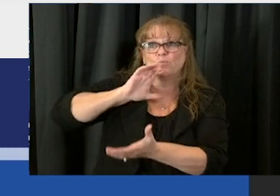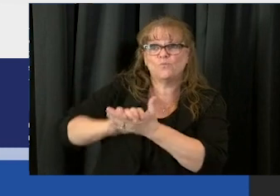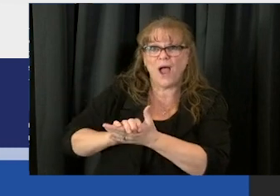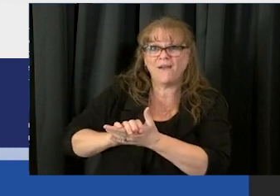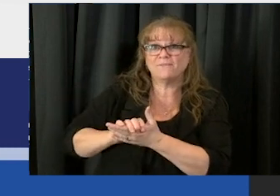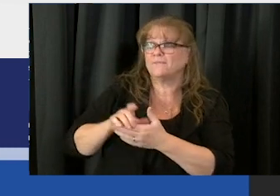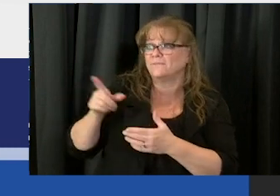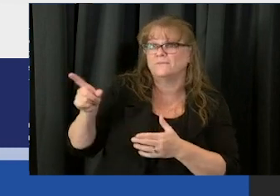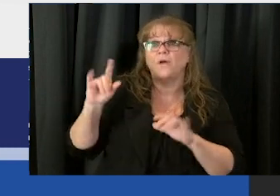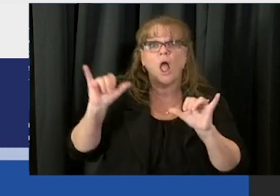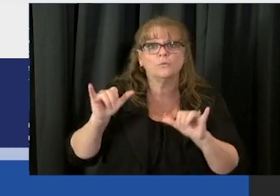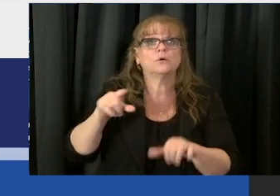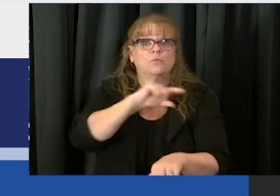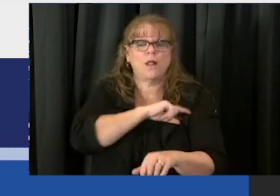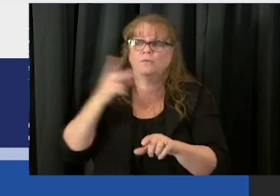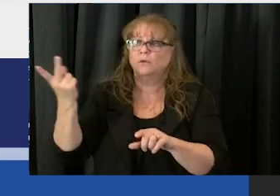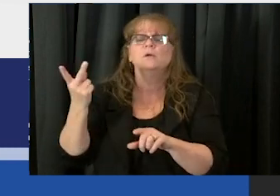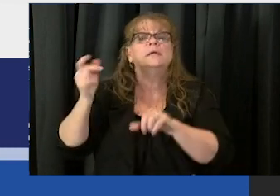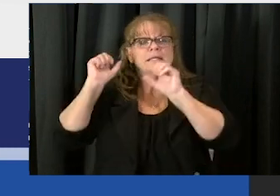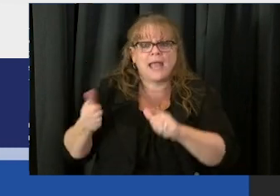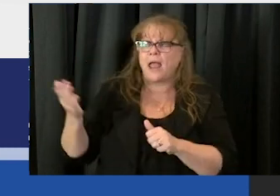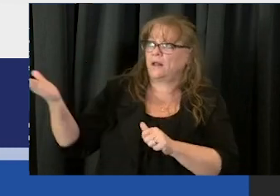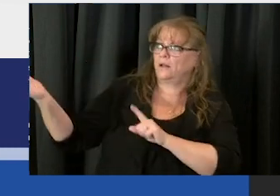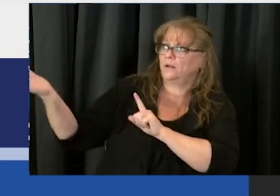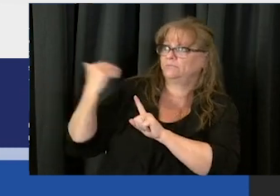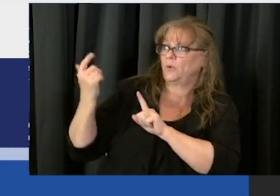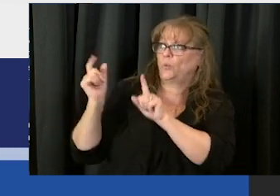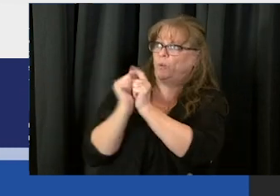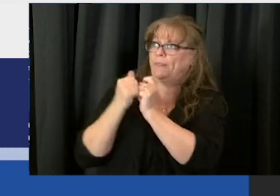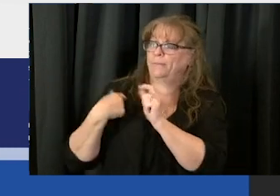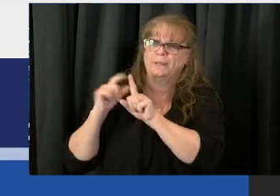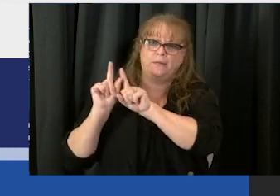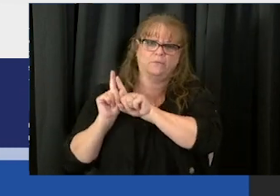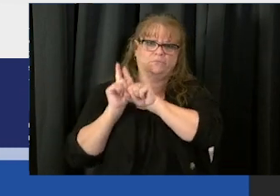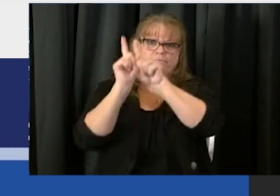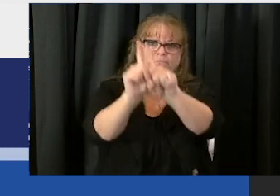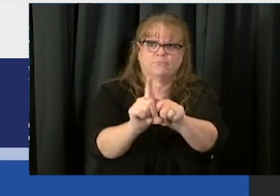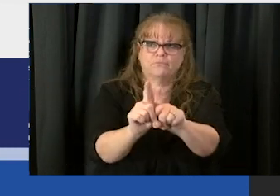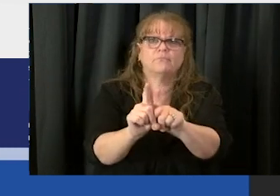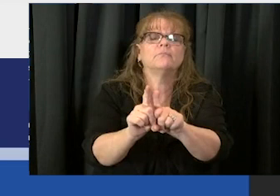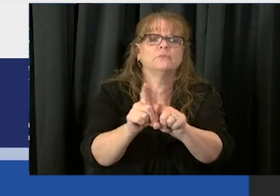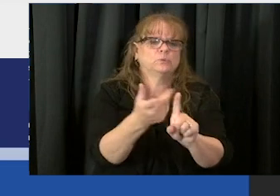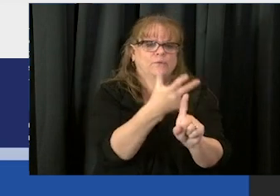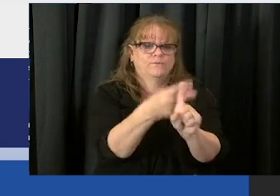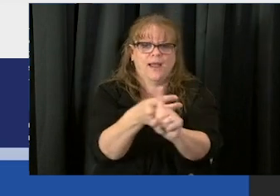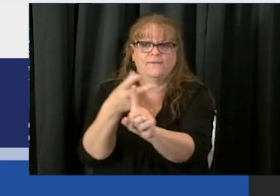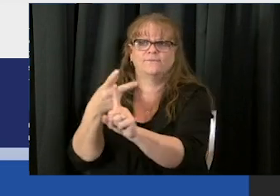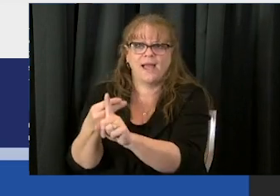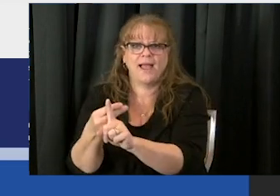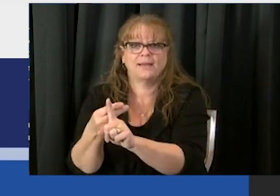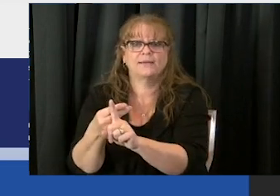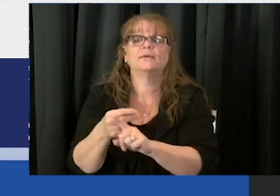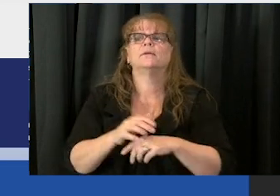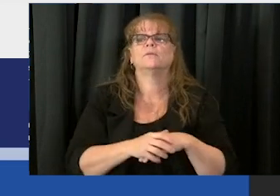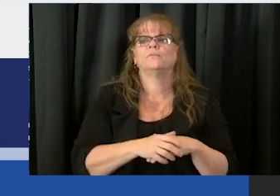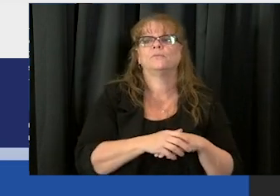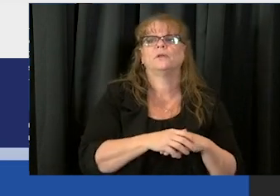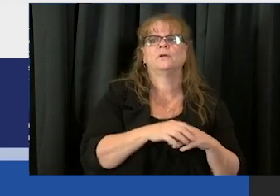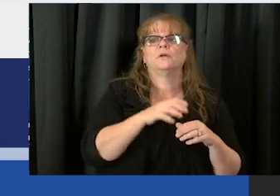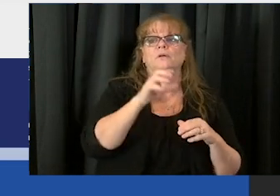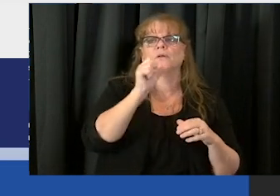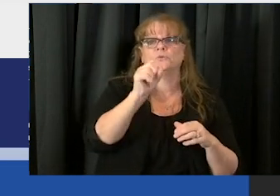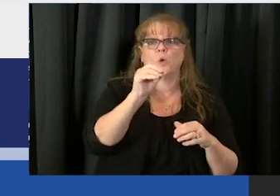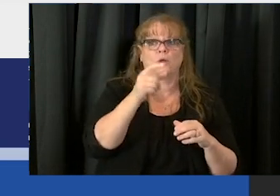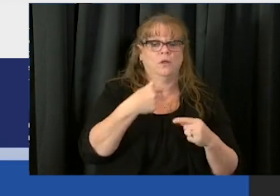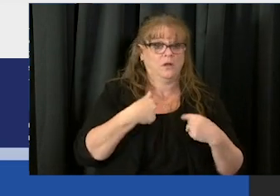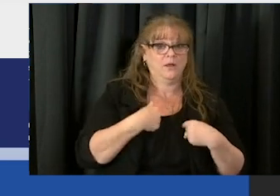any doses, and if there's one available, it'll likely be administered. But you do need an appointment. Based on